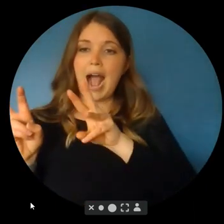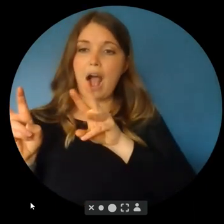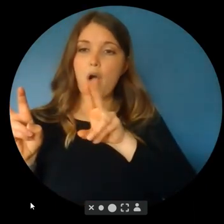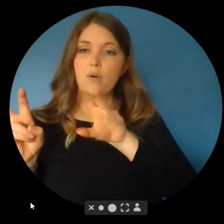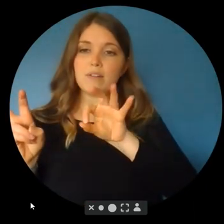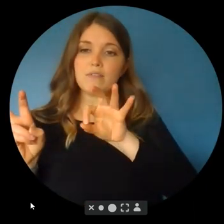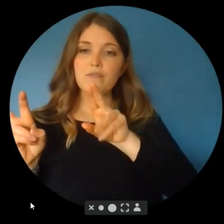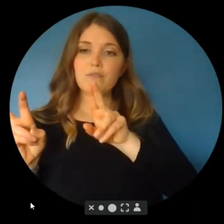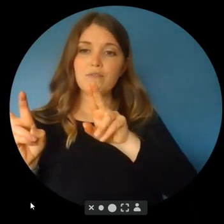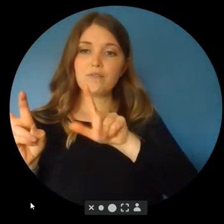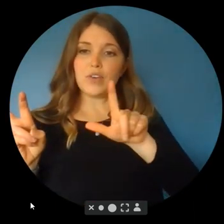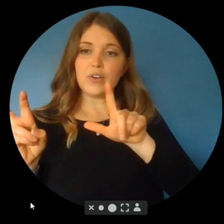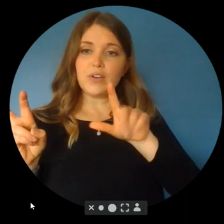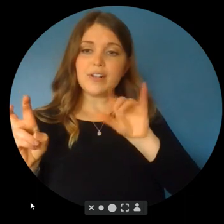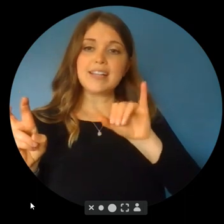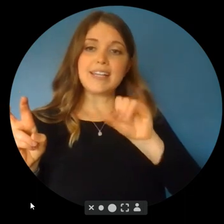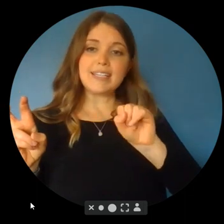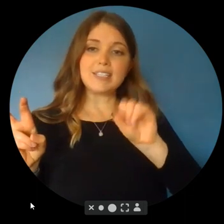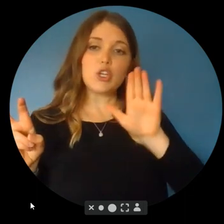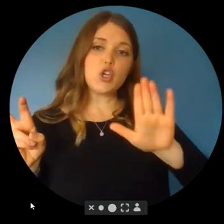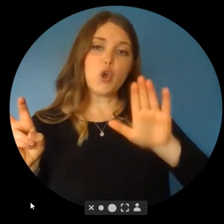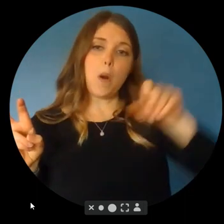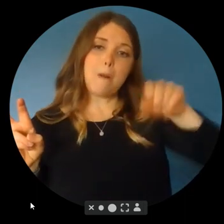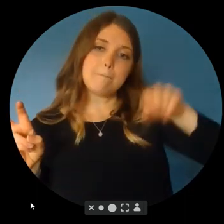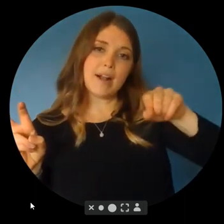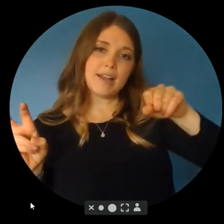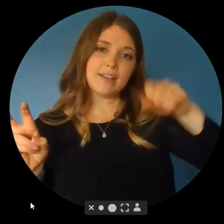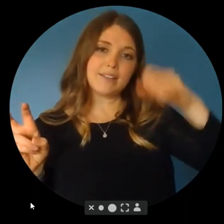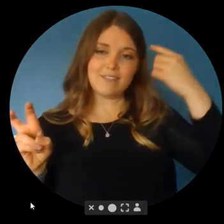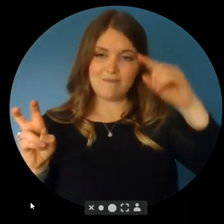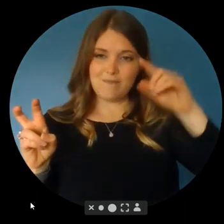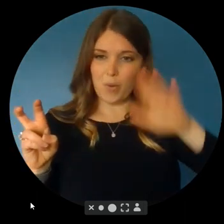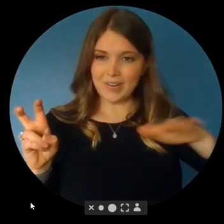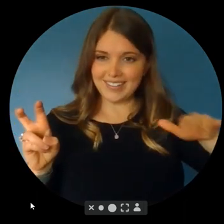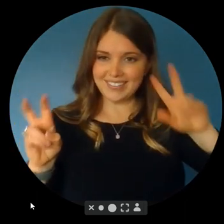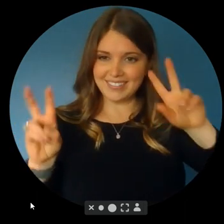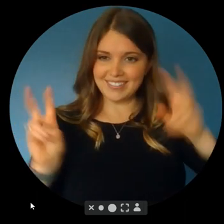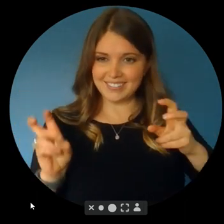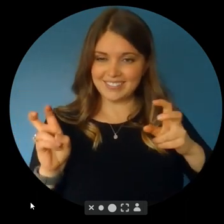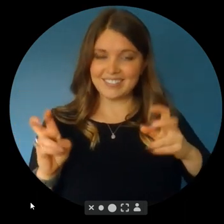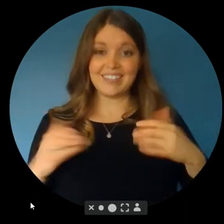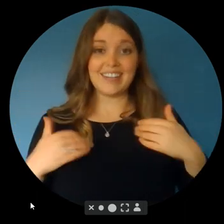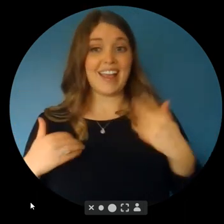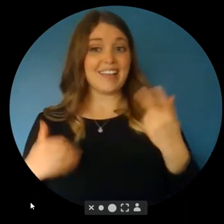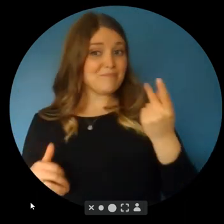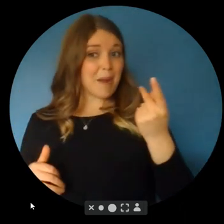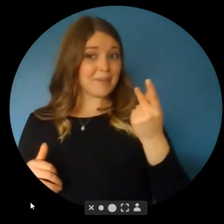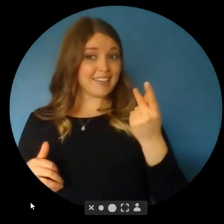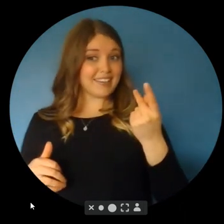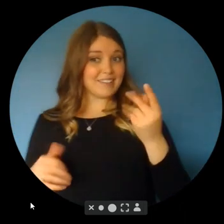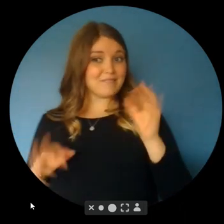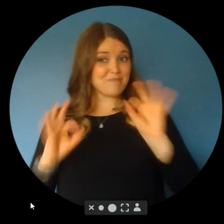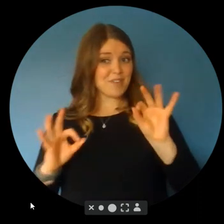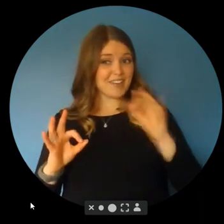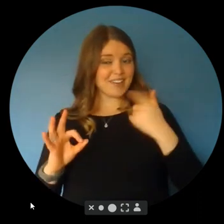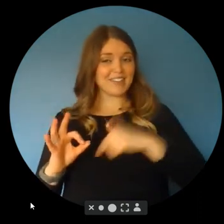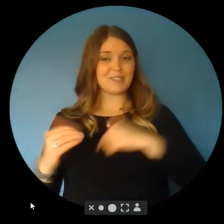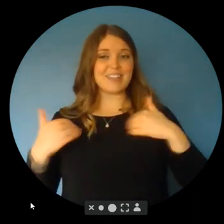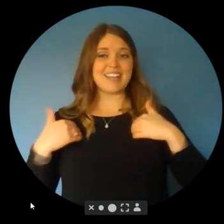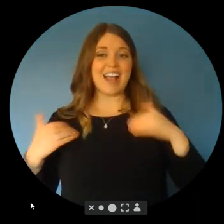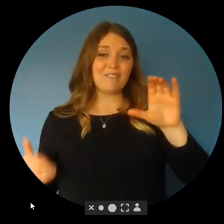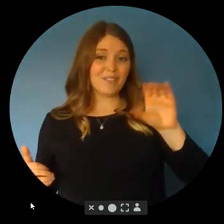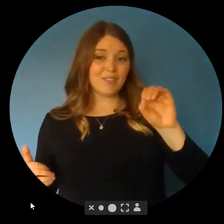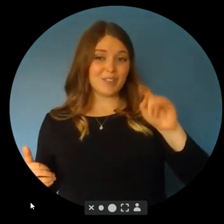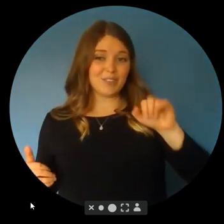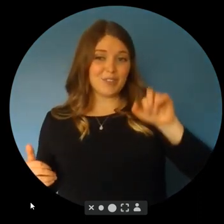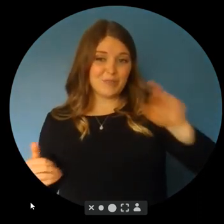Bucket for Kids? And look, it has a little puppy with them. It's kind of perfect. Because we have Mr. Cooper with us today,